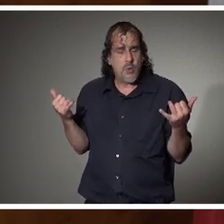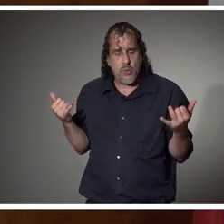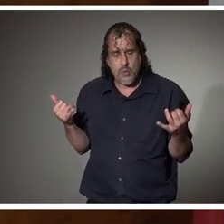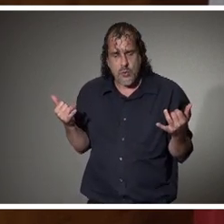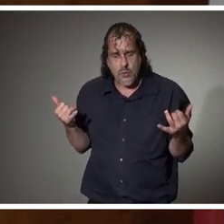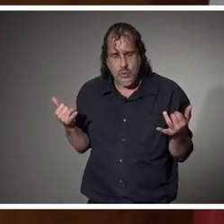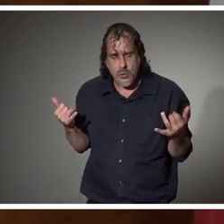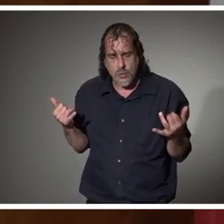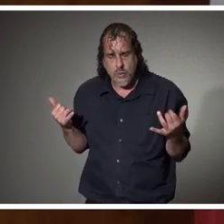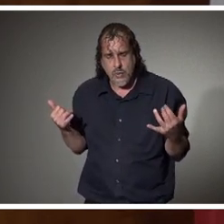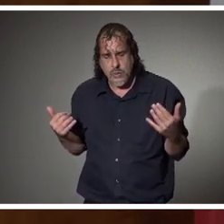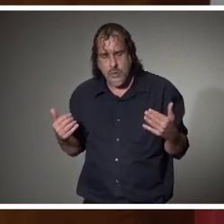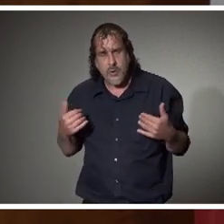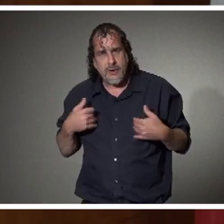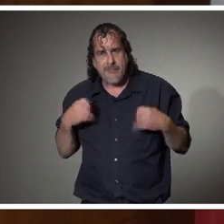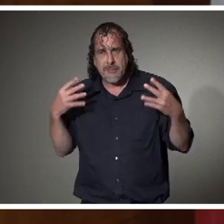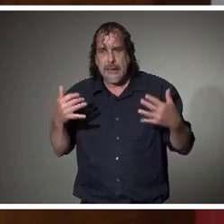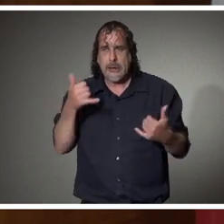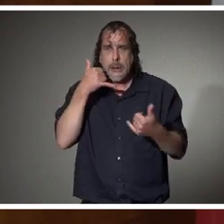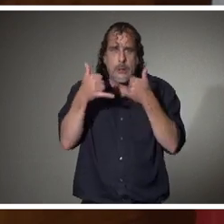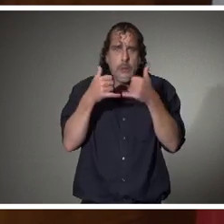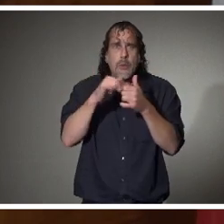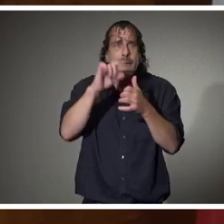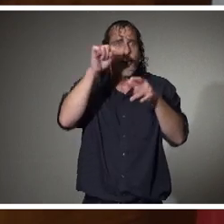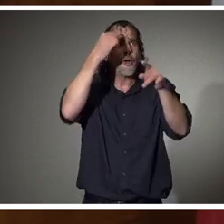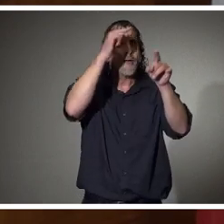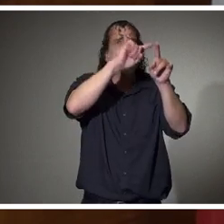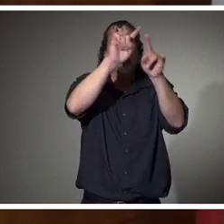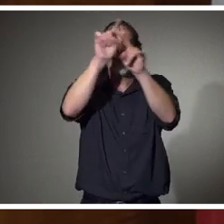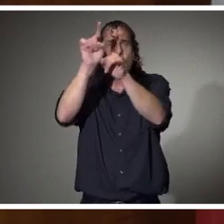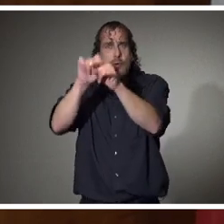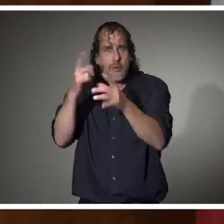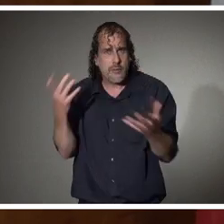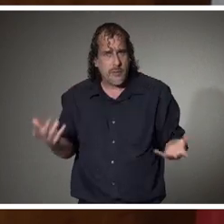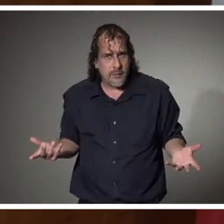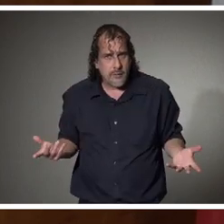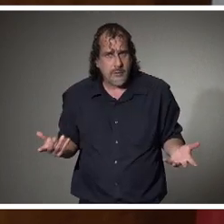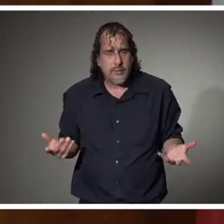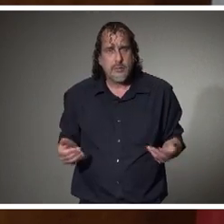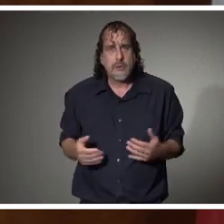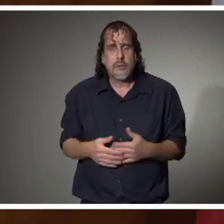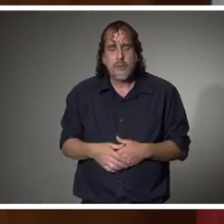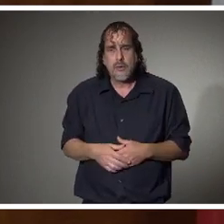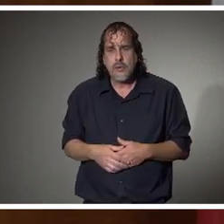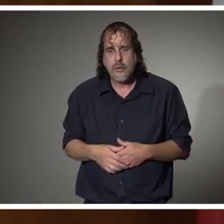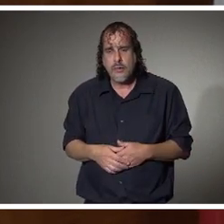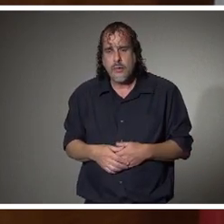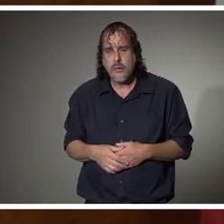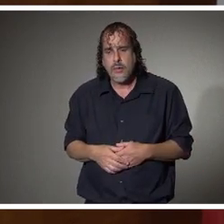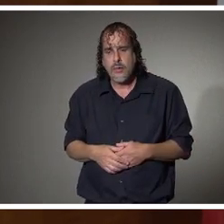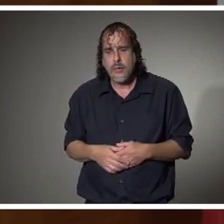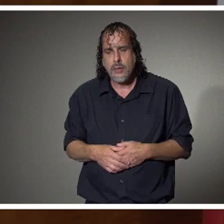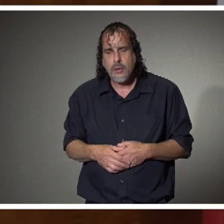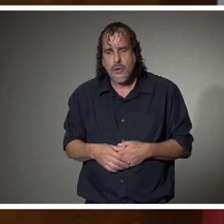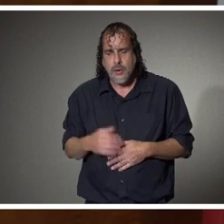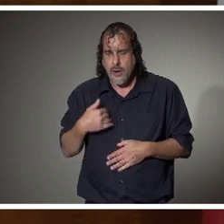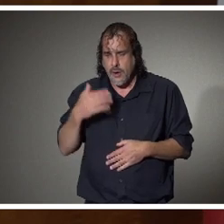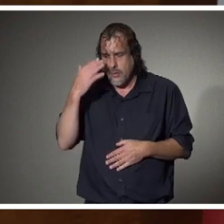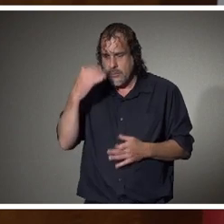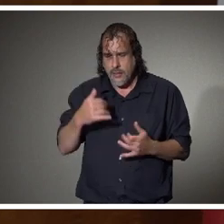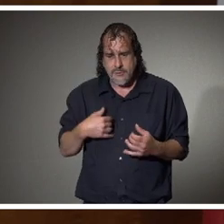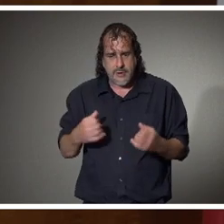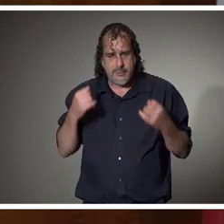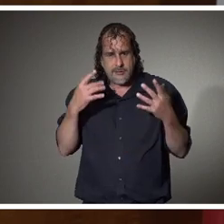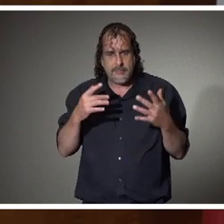is having many calls with governors across the country as well. I have had at least every other day calls with the